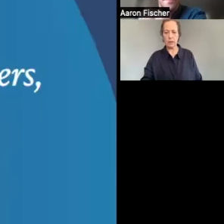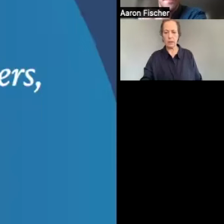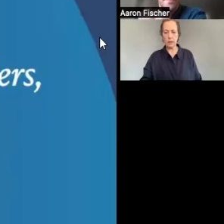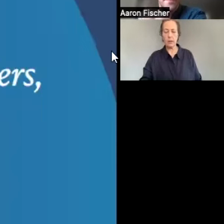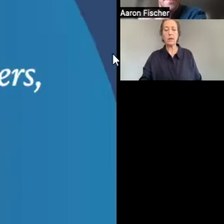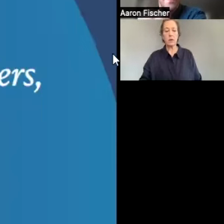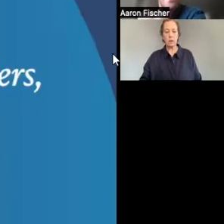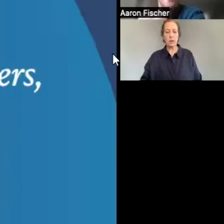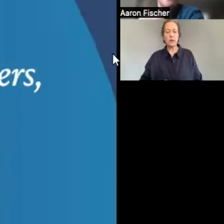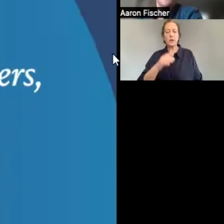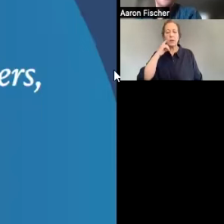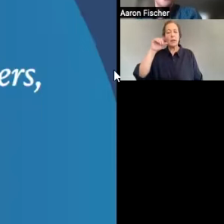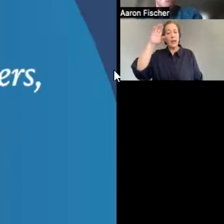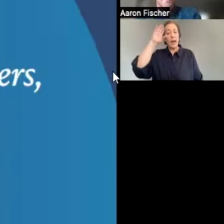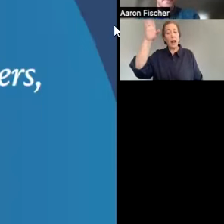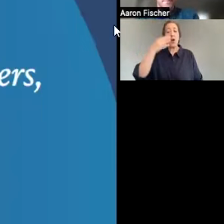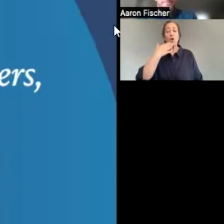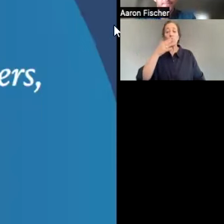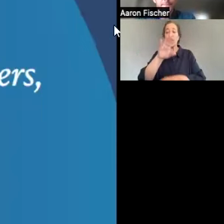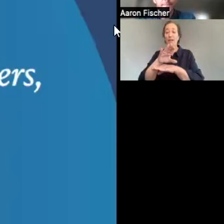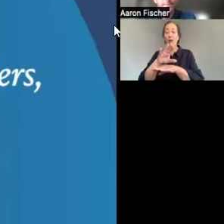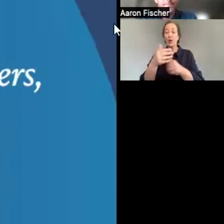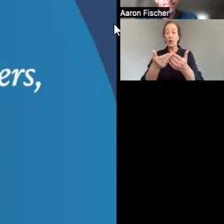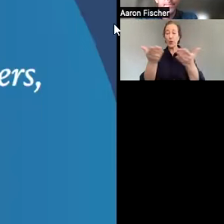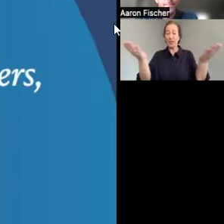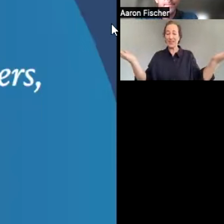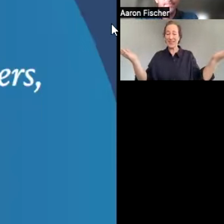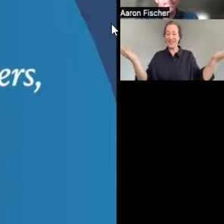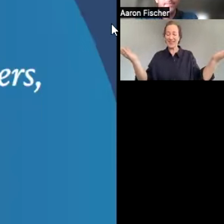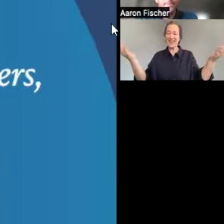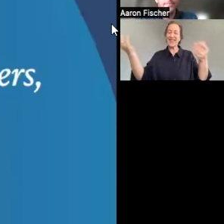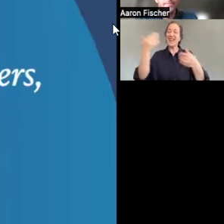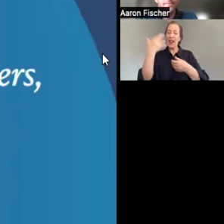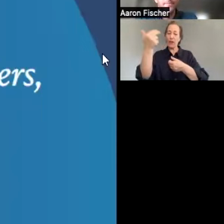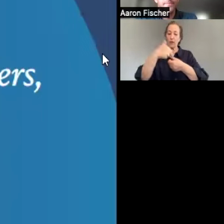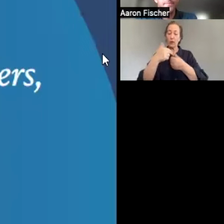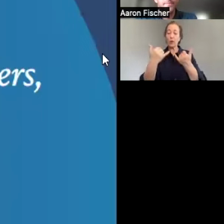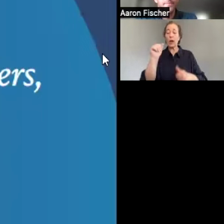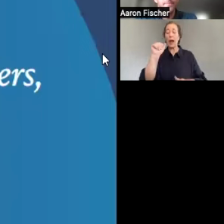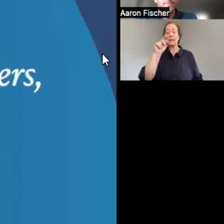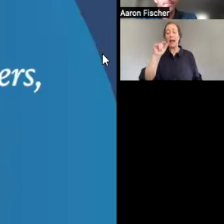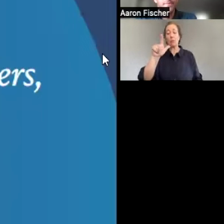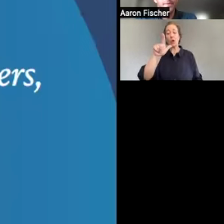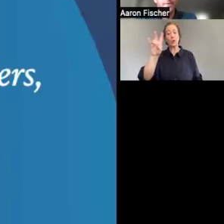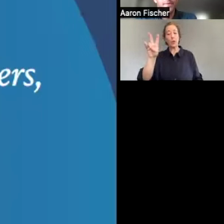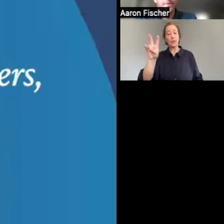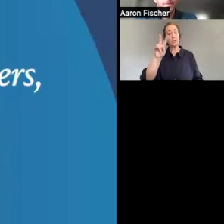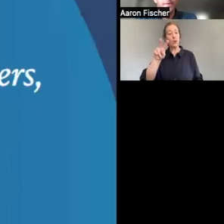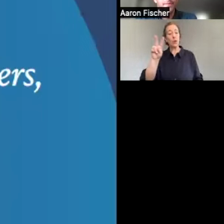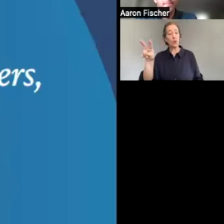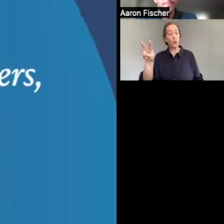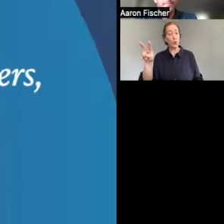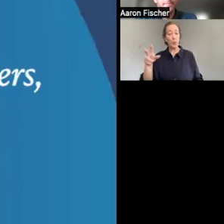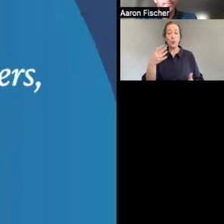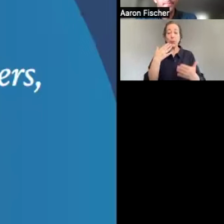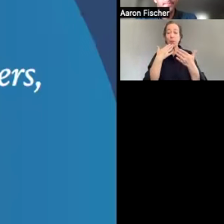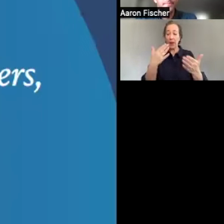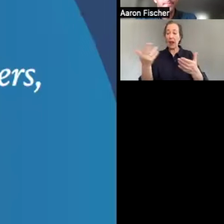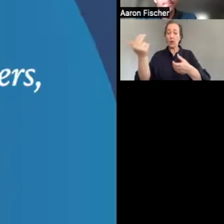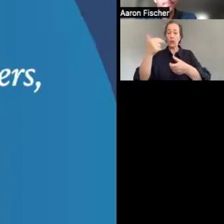Hello and good afternoon, everyone. Thank you for joining us today. The date is April 27, 2022. We thank you for joining our